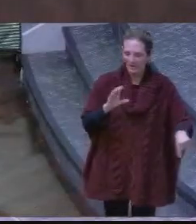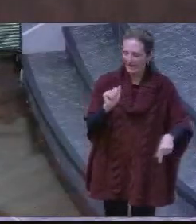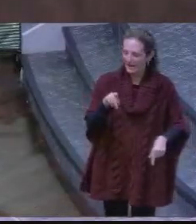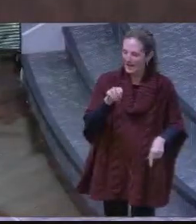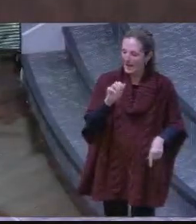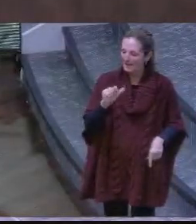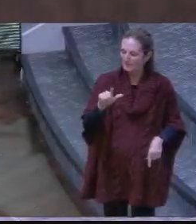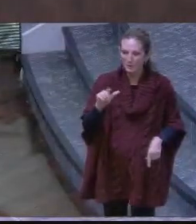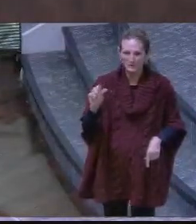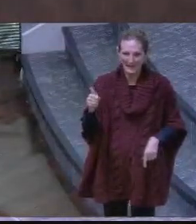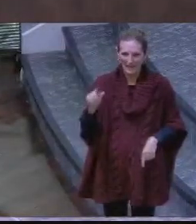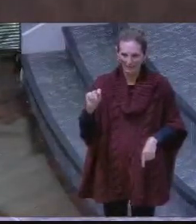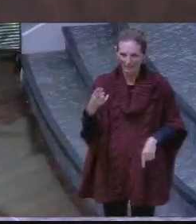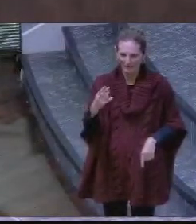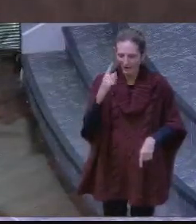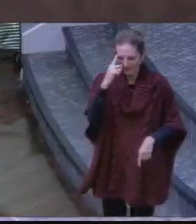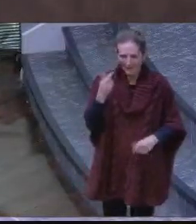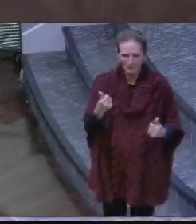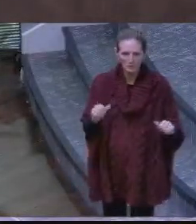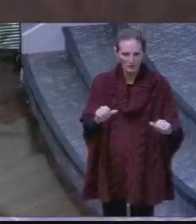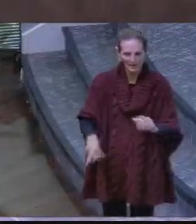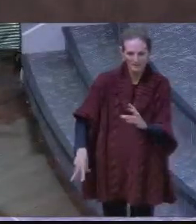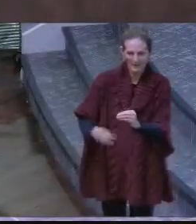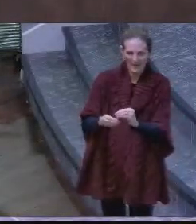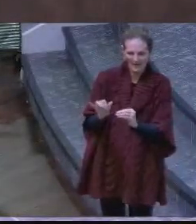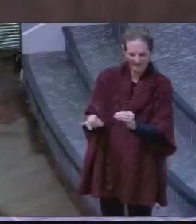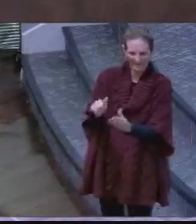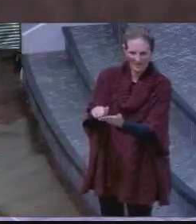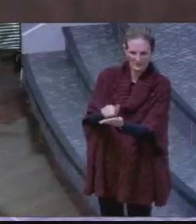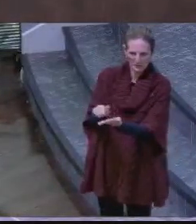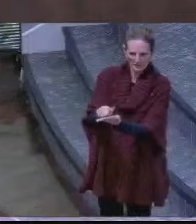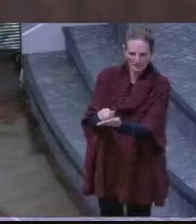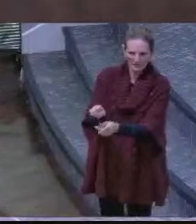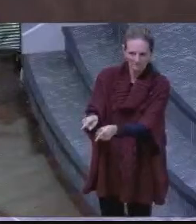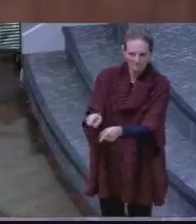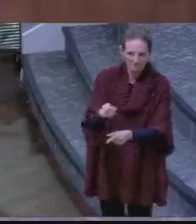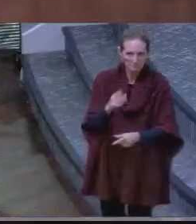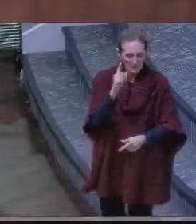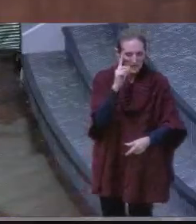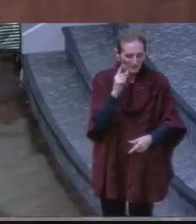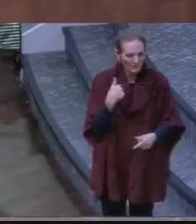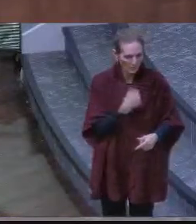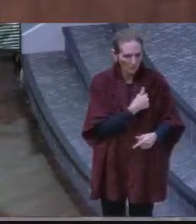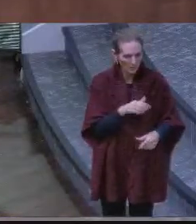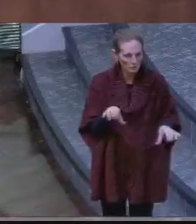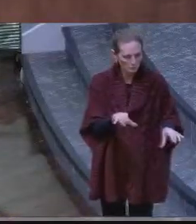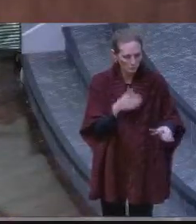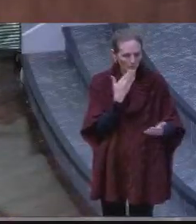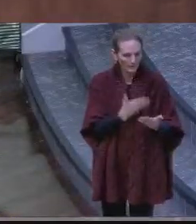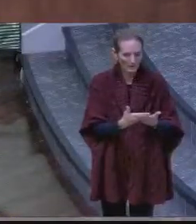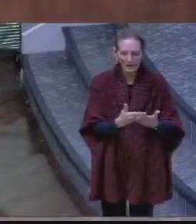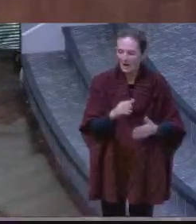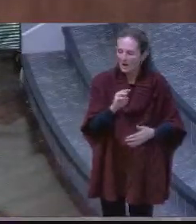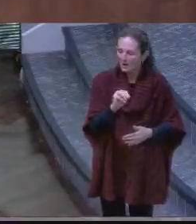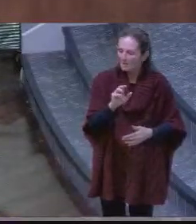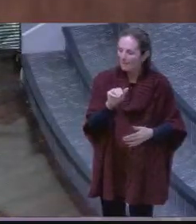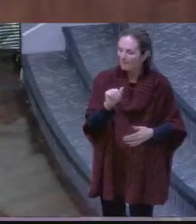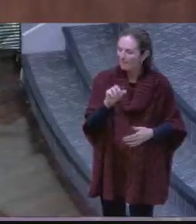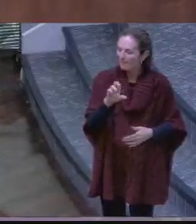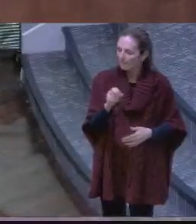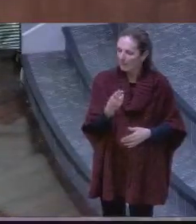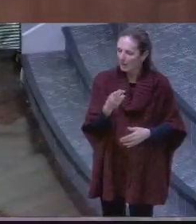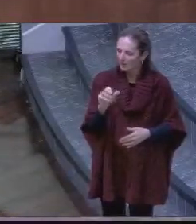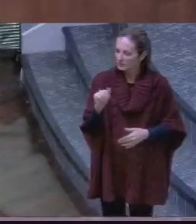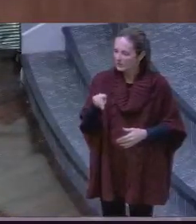on, and I think we're doing pretty good on that timeline, so. Okay. And I believe March or April was when the board